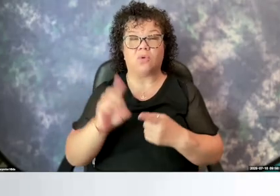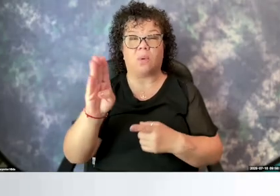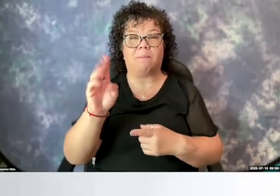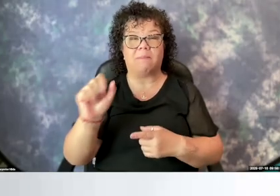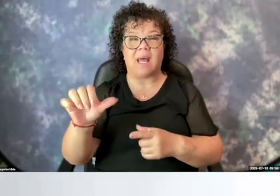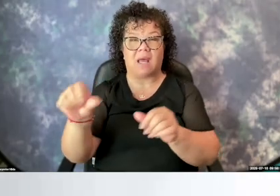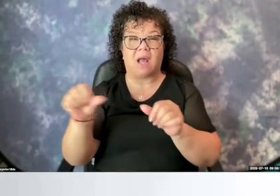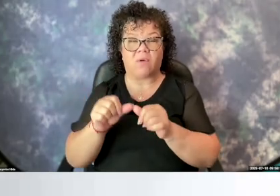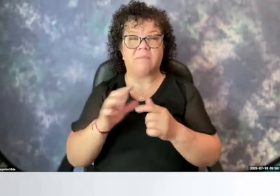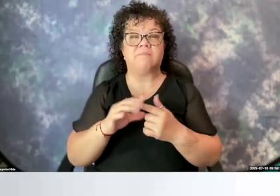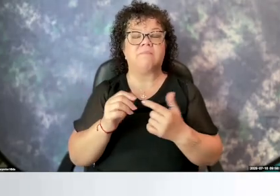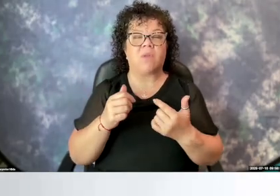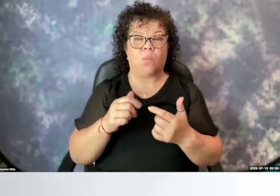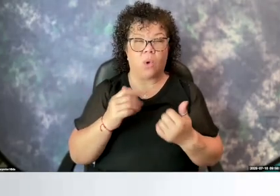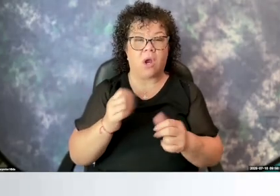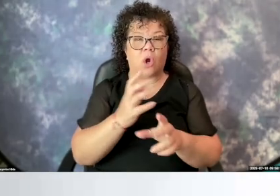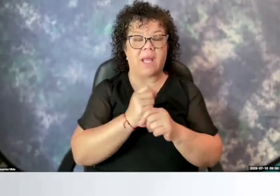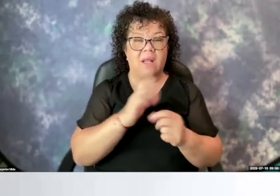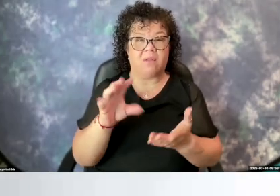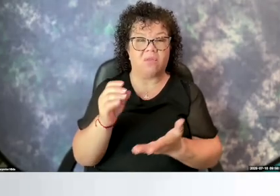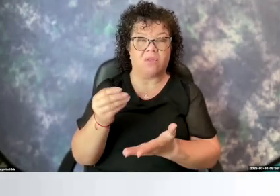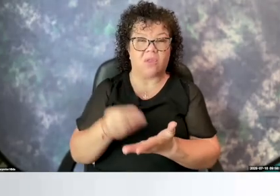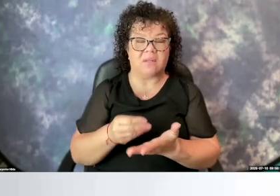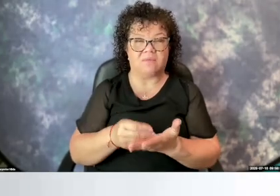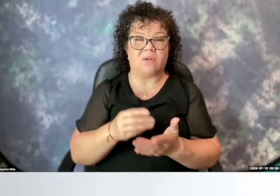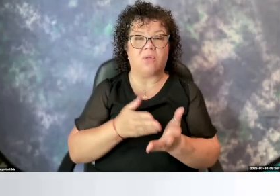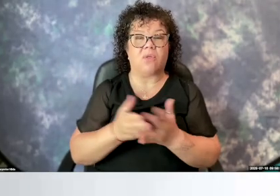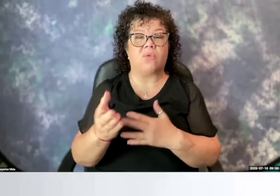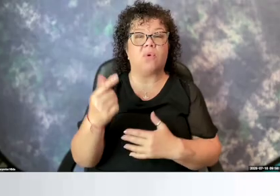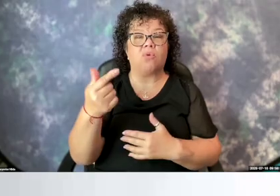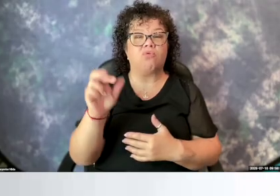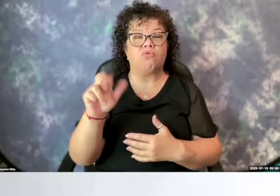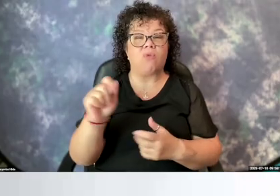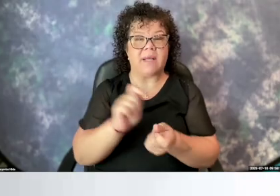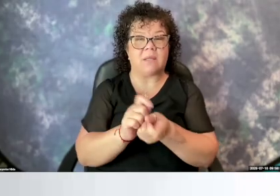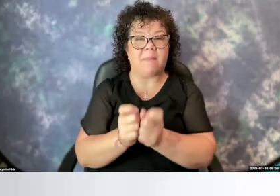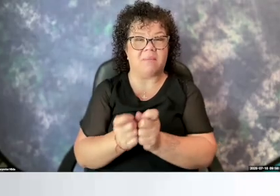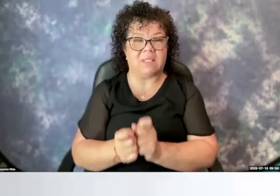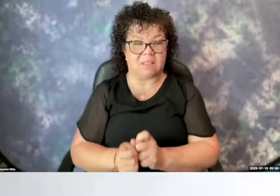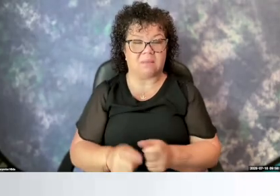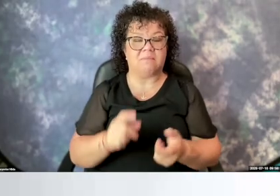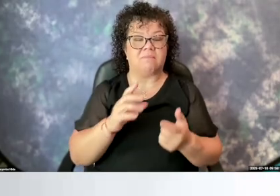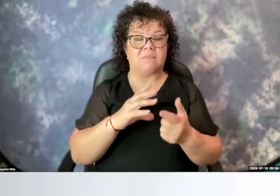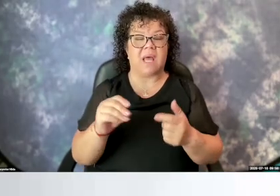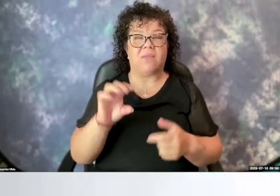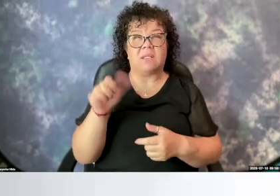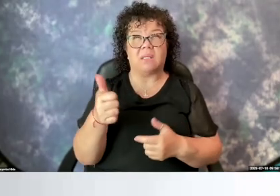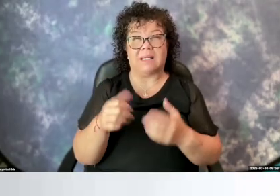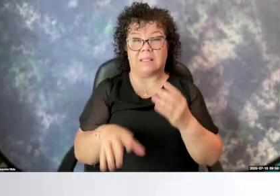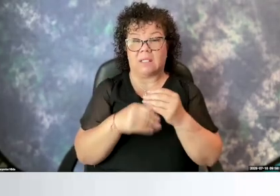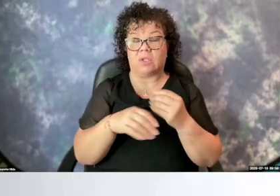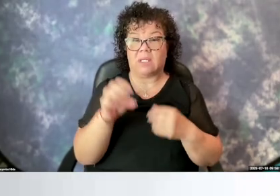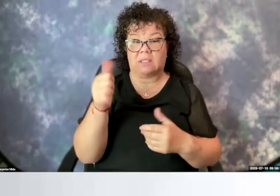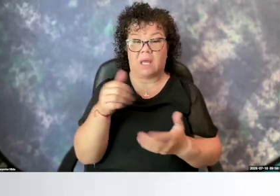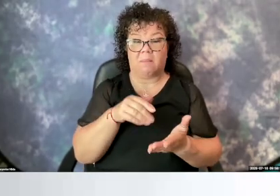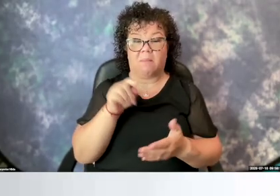on encumbering those funds through grant amendments. And then additionally, 10.4 million of Carl